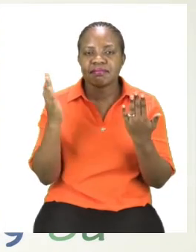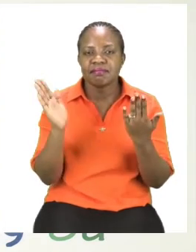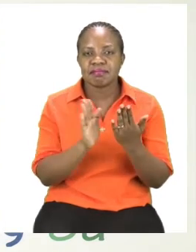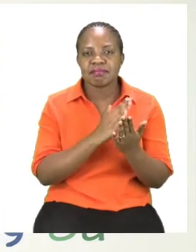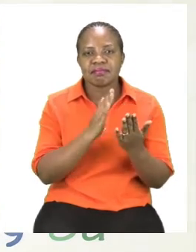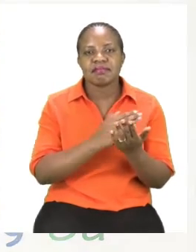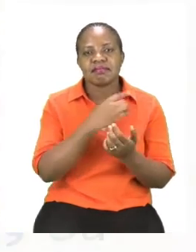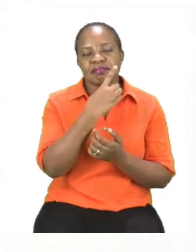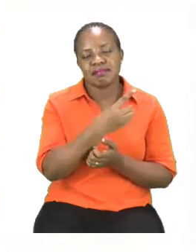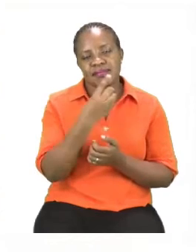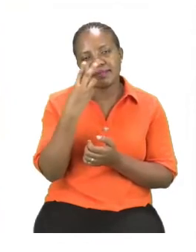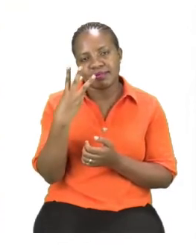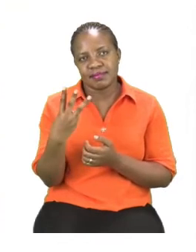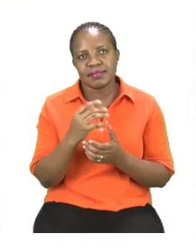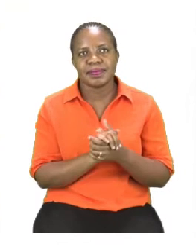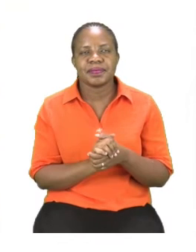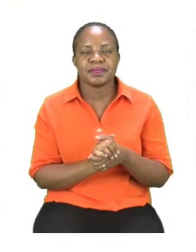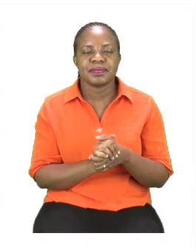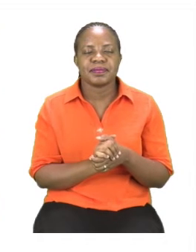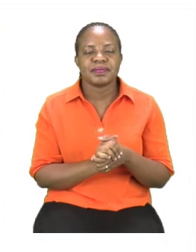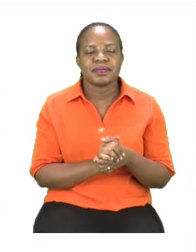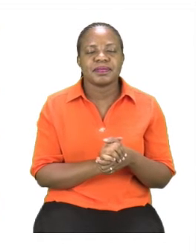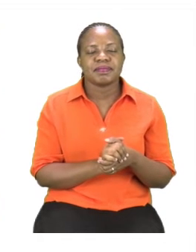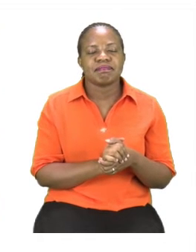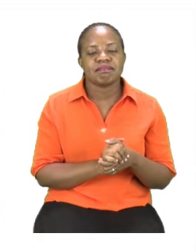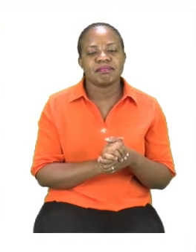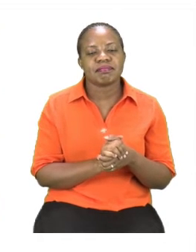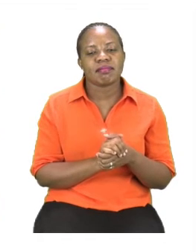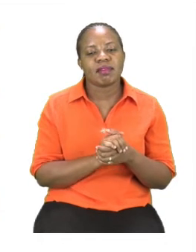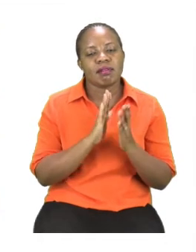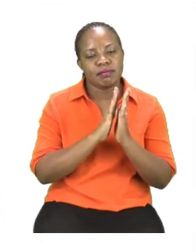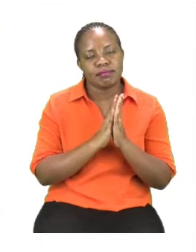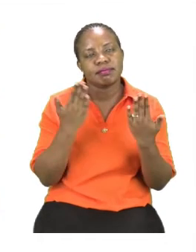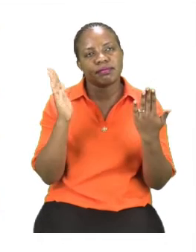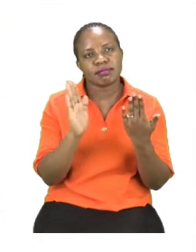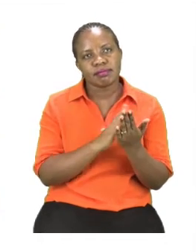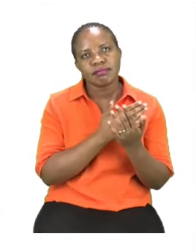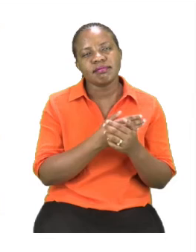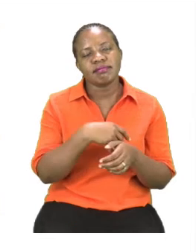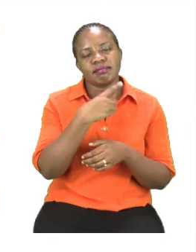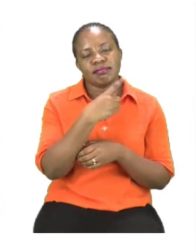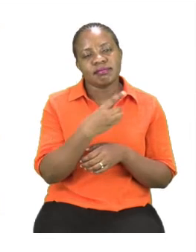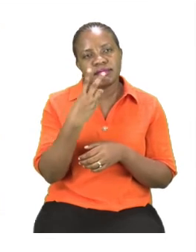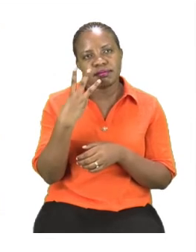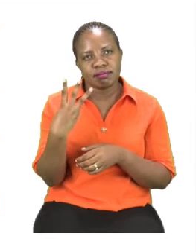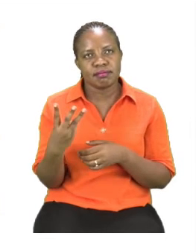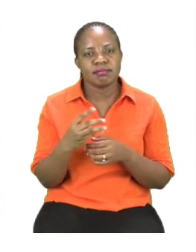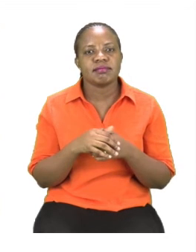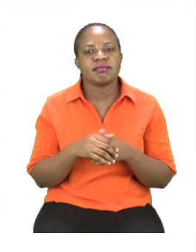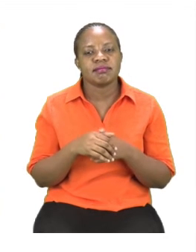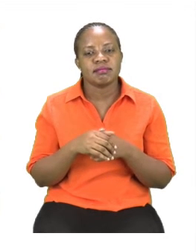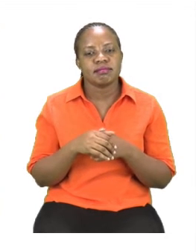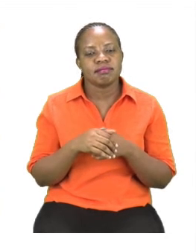13. Now, page 13, I want us to do the first two together because I